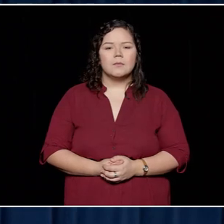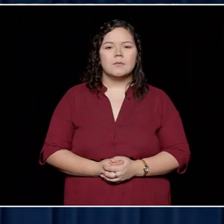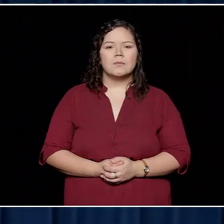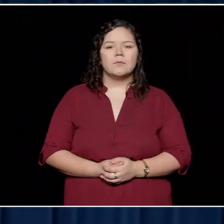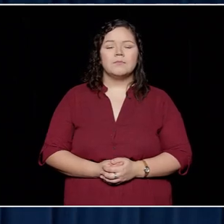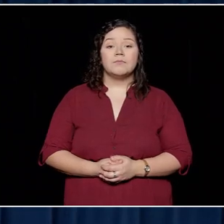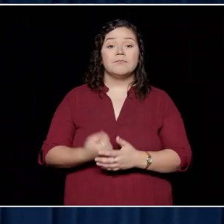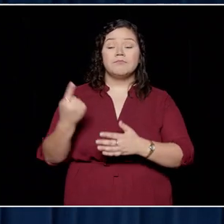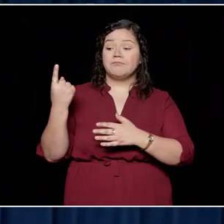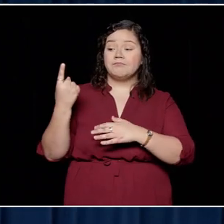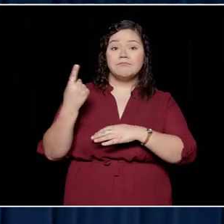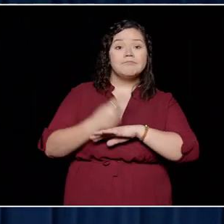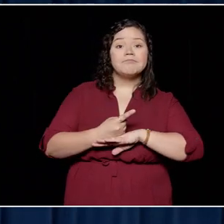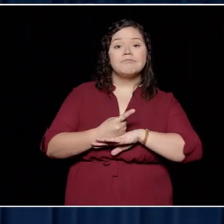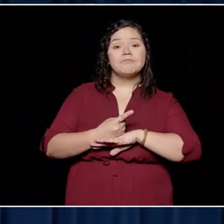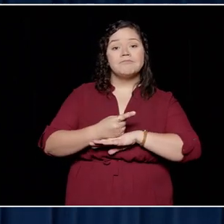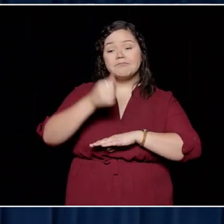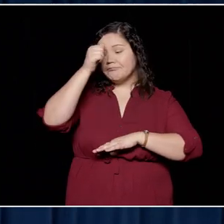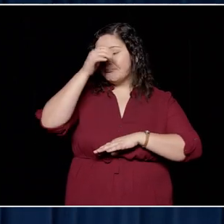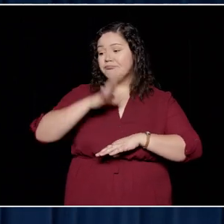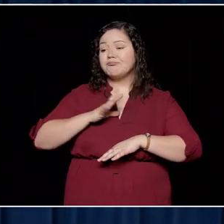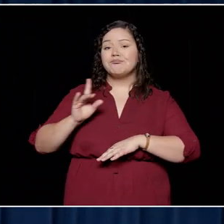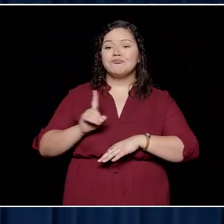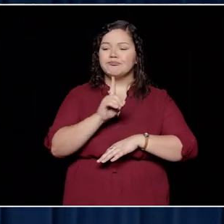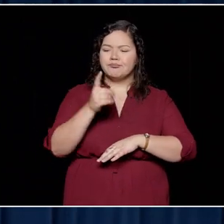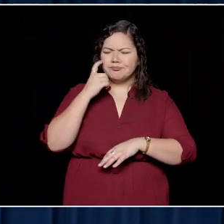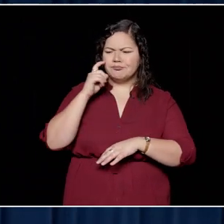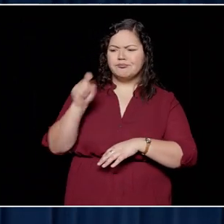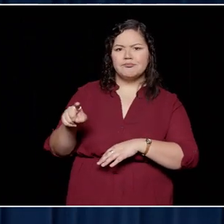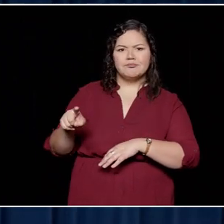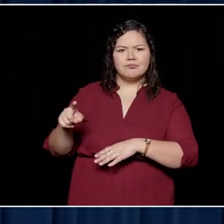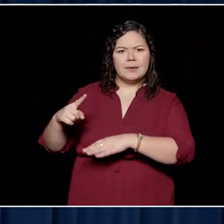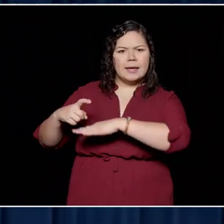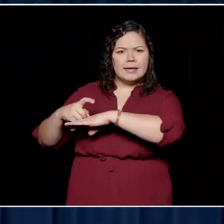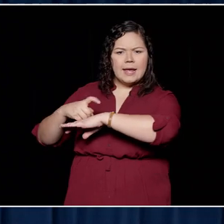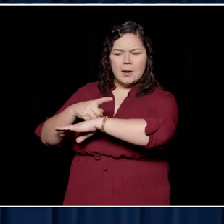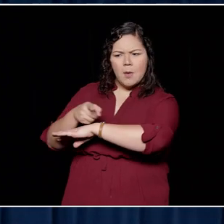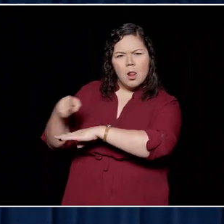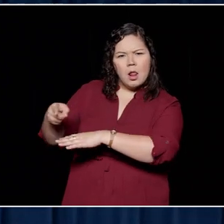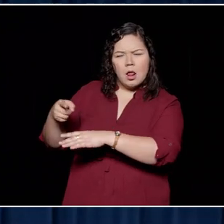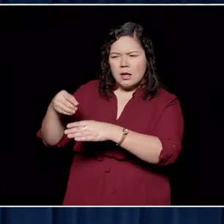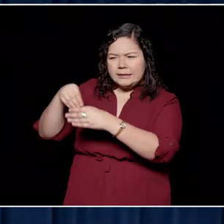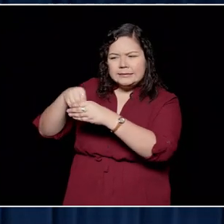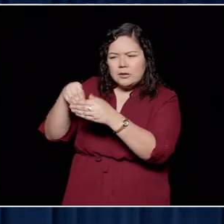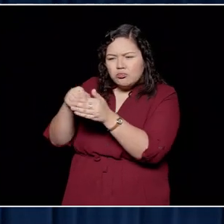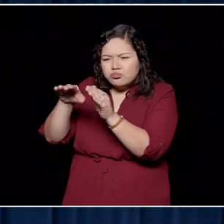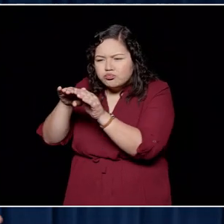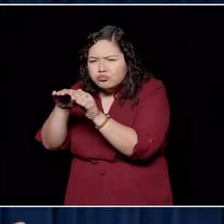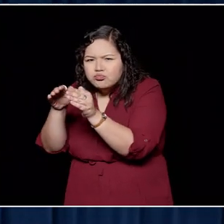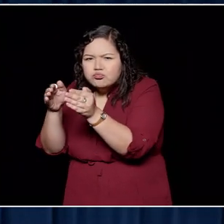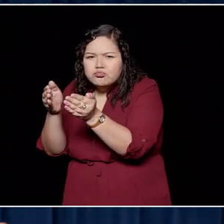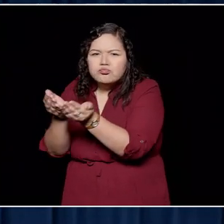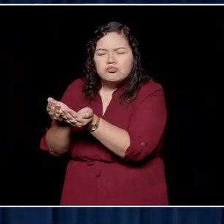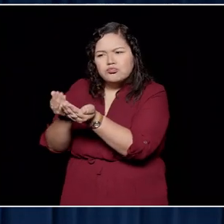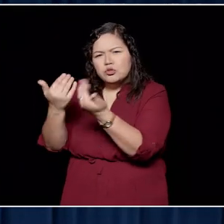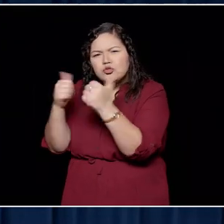One day, a man saw a caterpillar trying to emerge from a cocoon as a